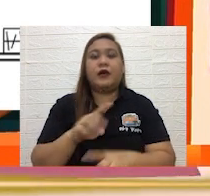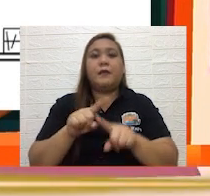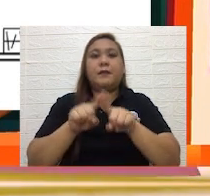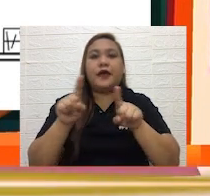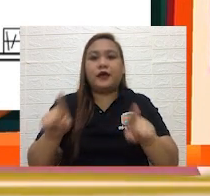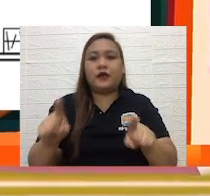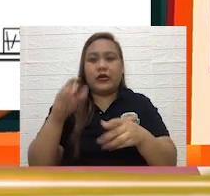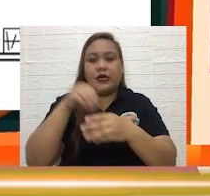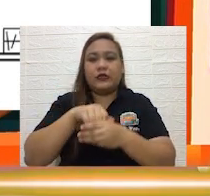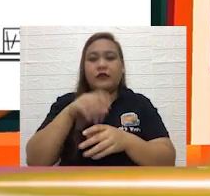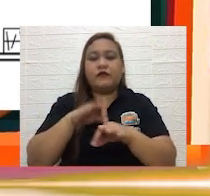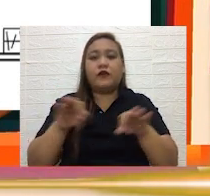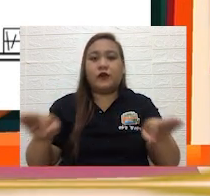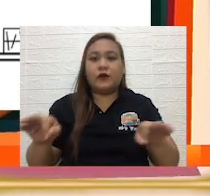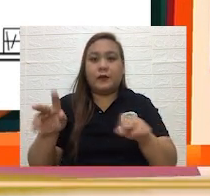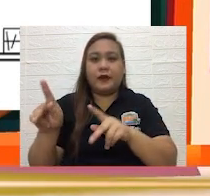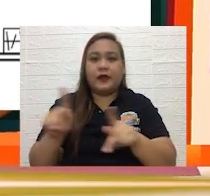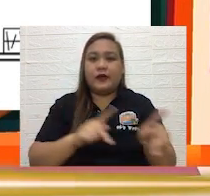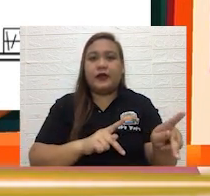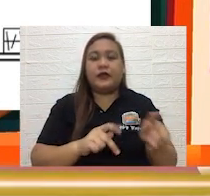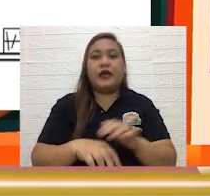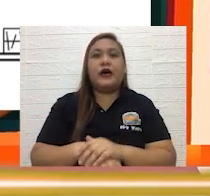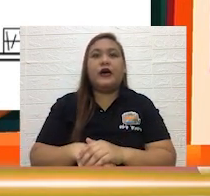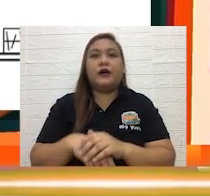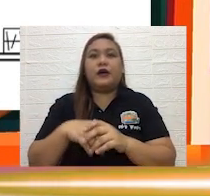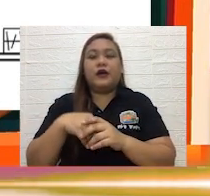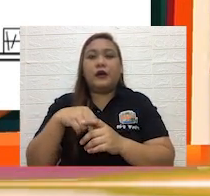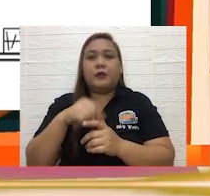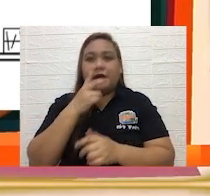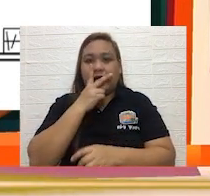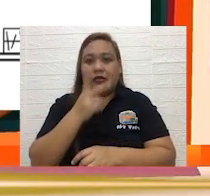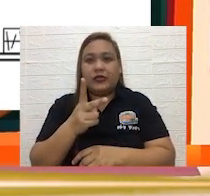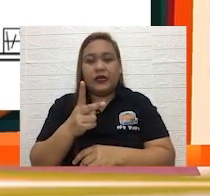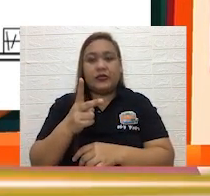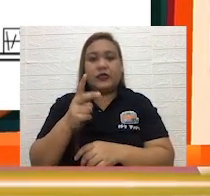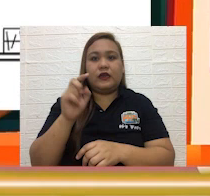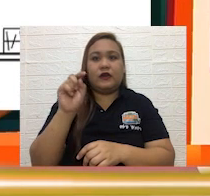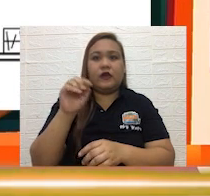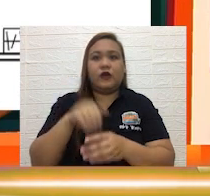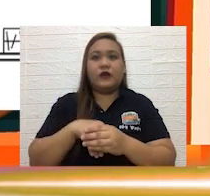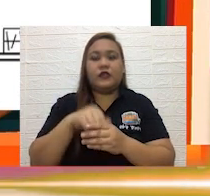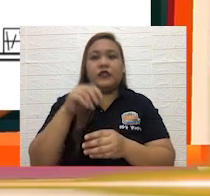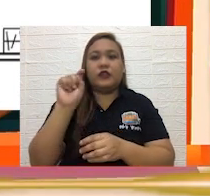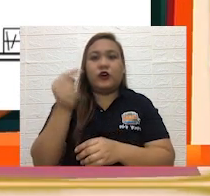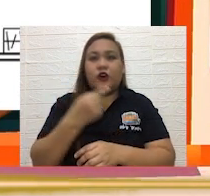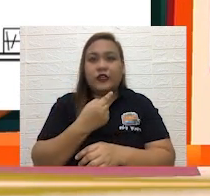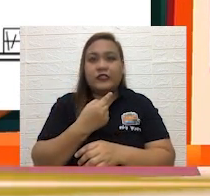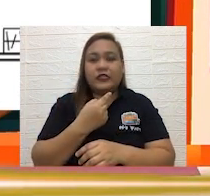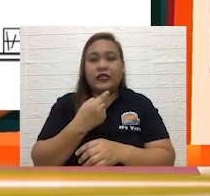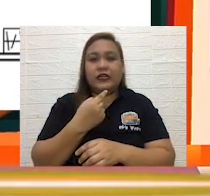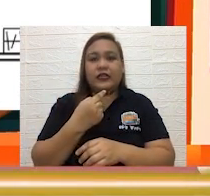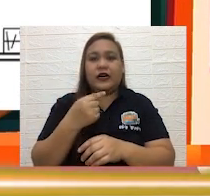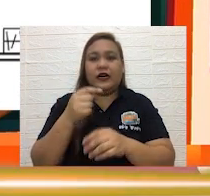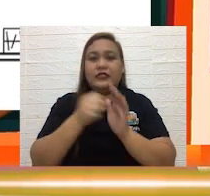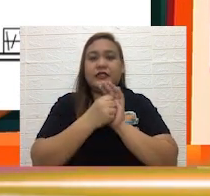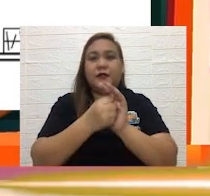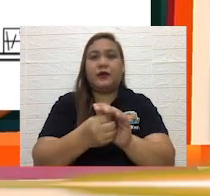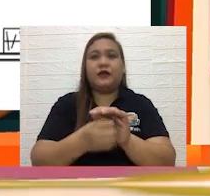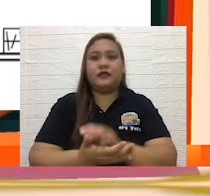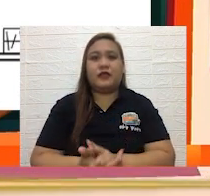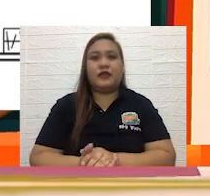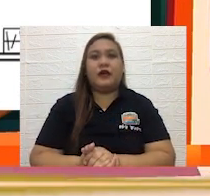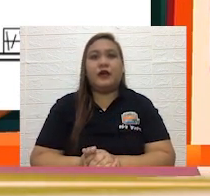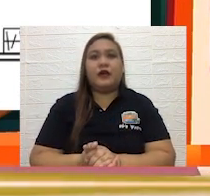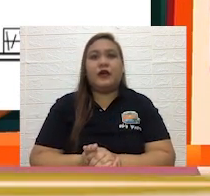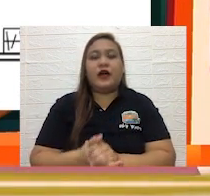symbols only. These are some of the common architectural symbols used in the floor planning. We have